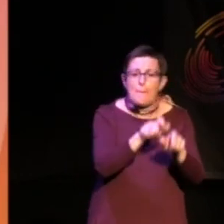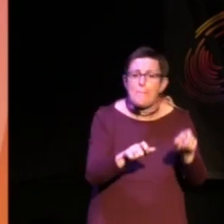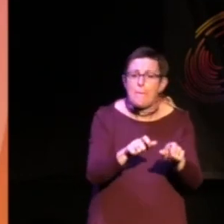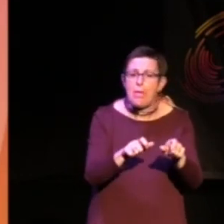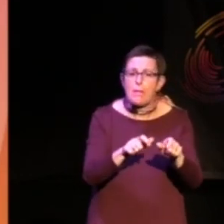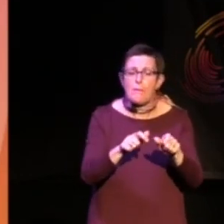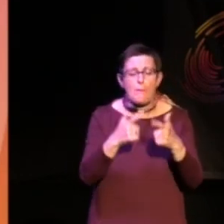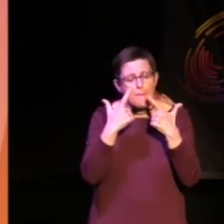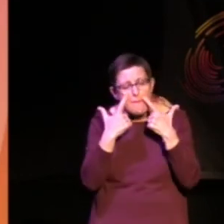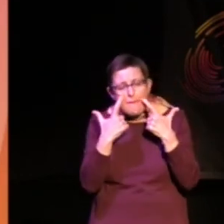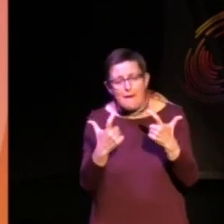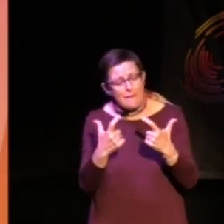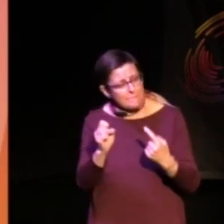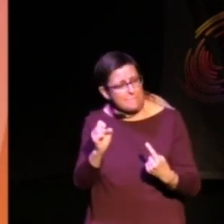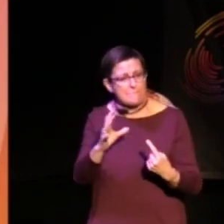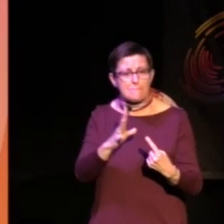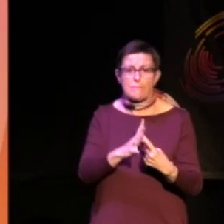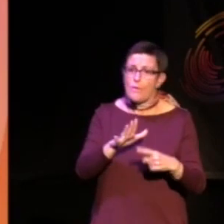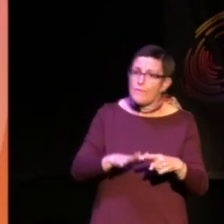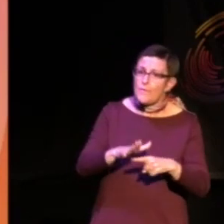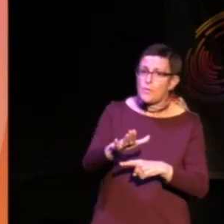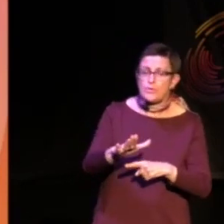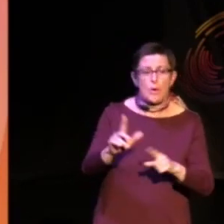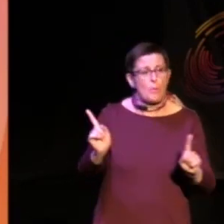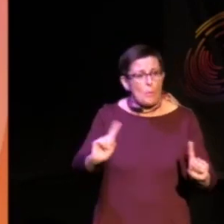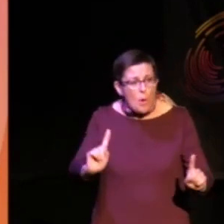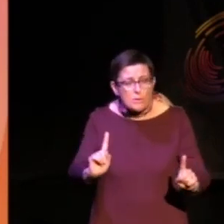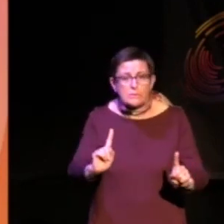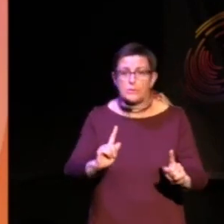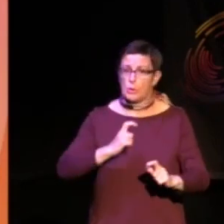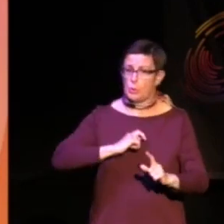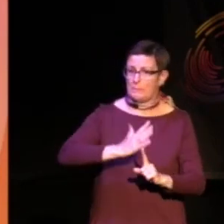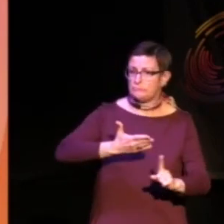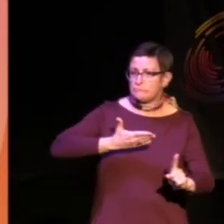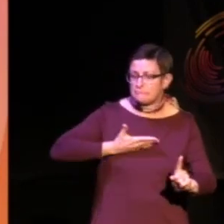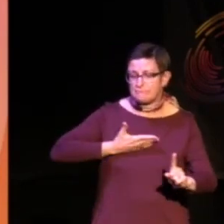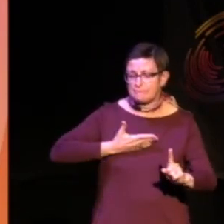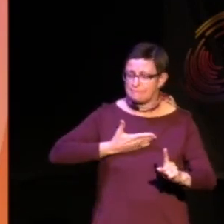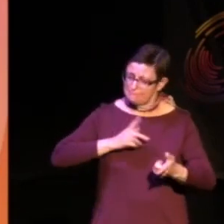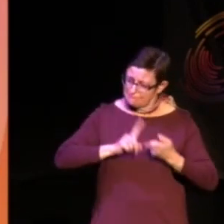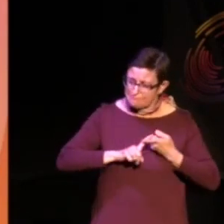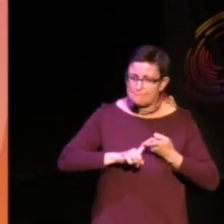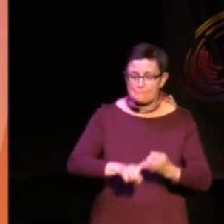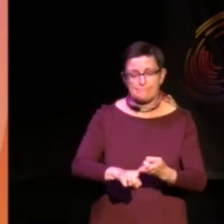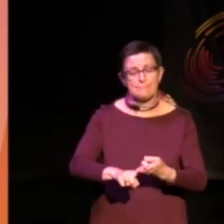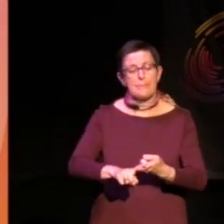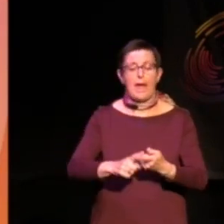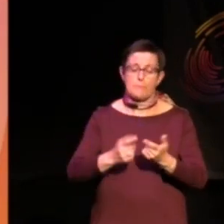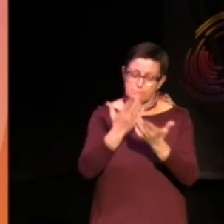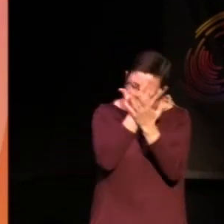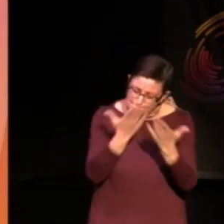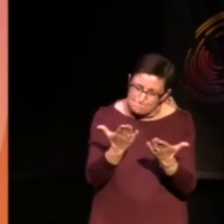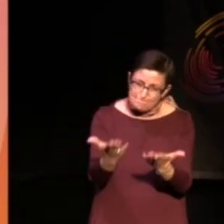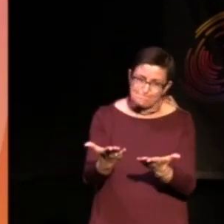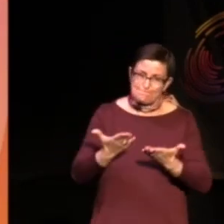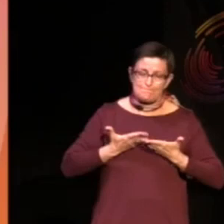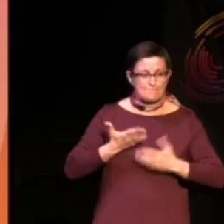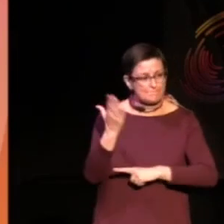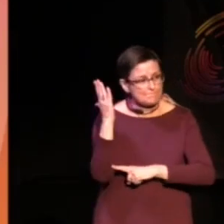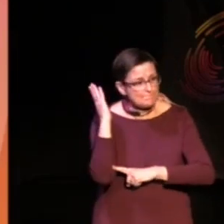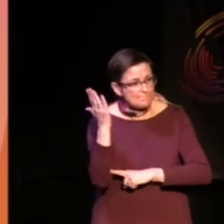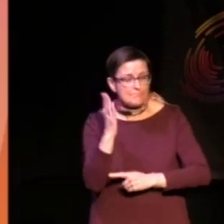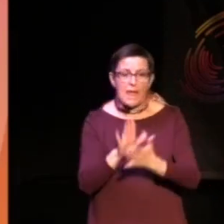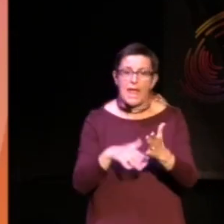the future of our democracies. And I'm very honored to present the H.G. Wells Lecture this